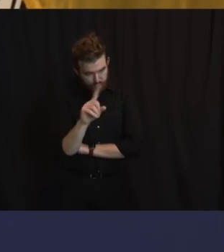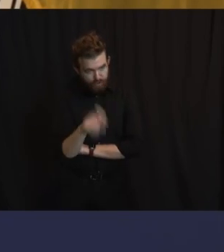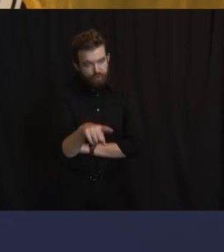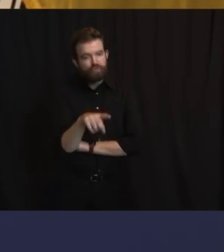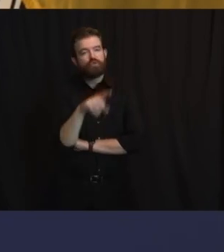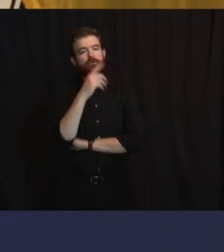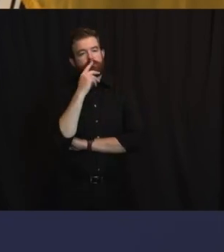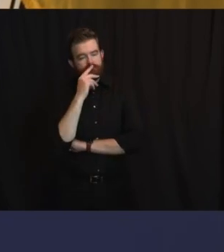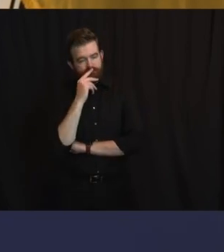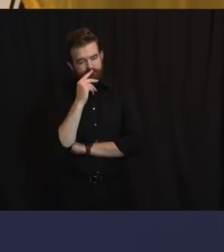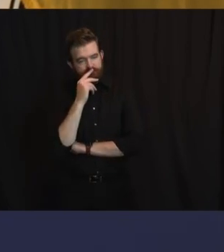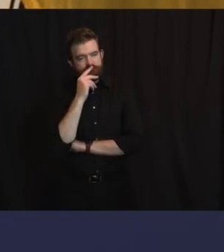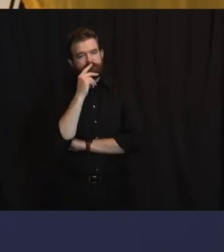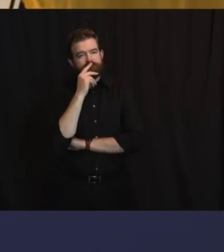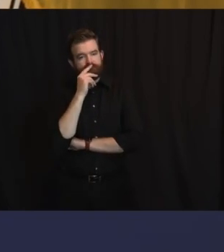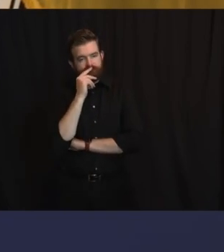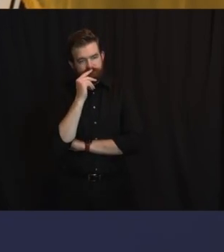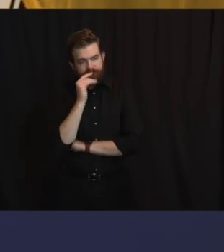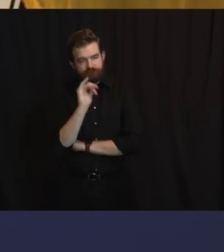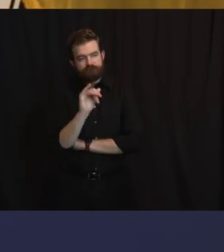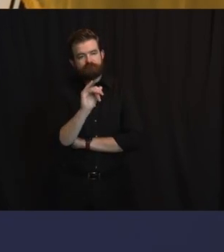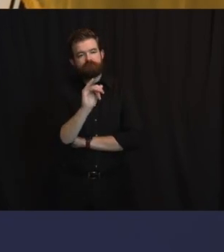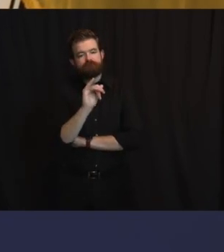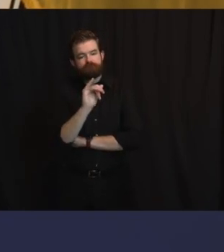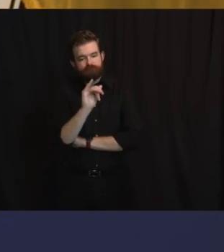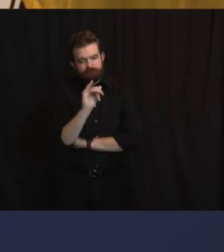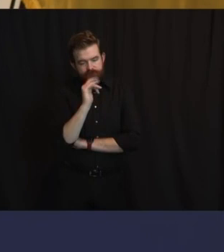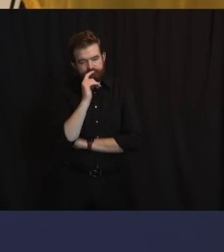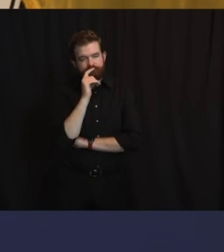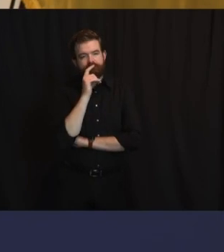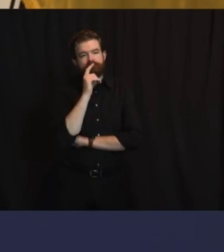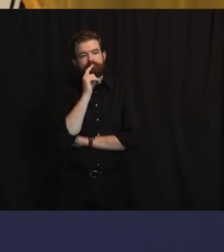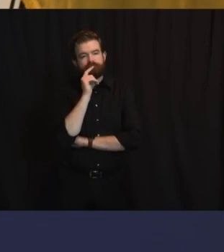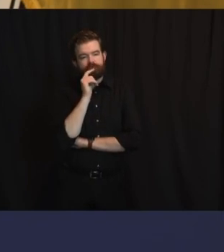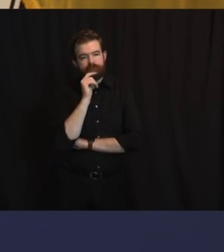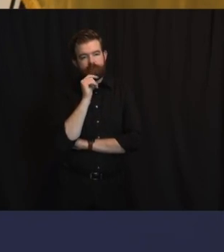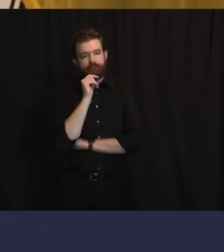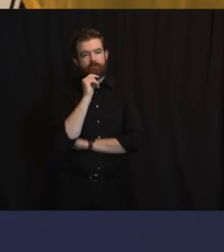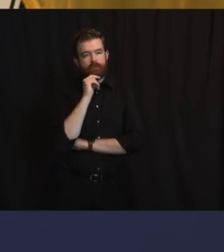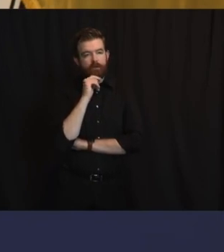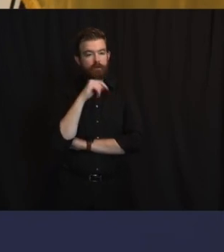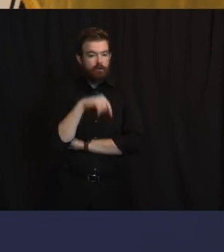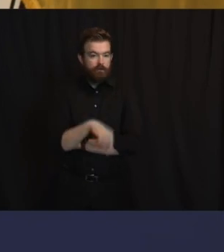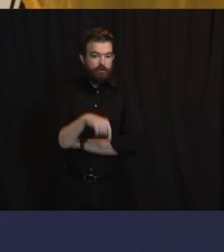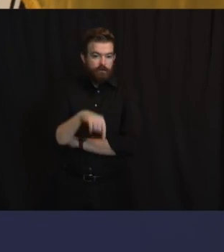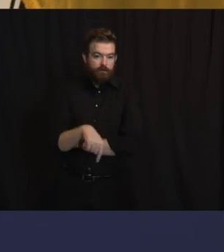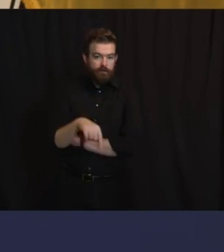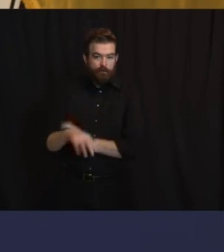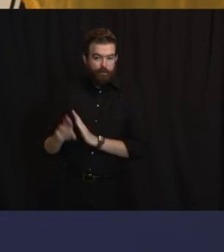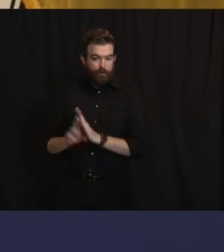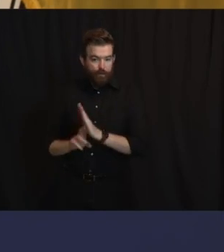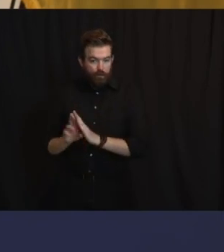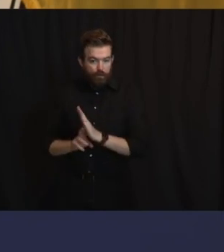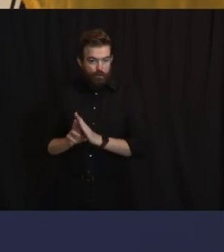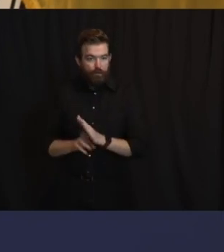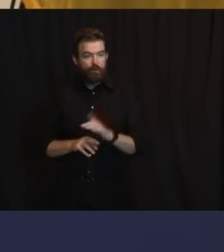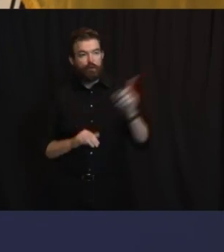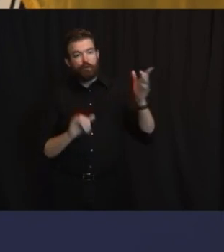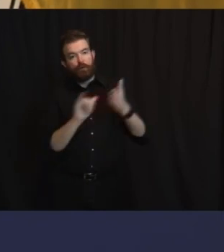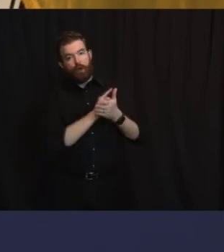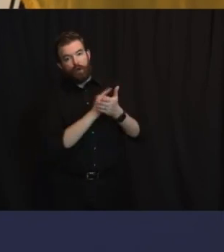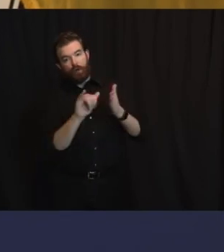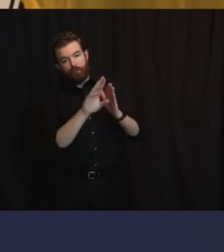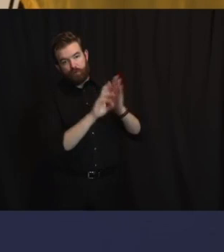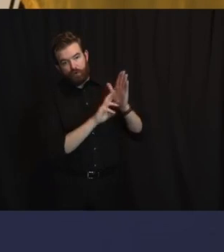legitimate reality, you know, that you're doing something broadly similar on one side of the Hudson than you are on the other, likewise on the